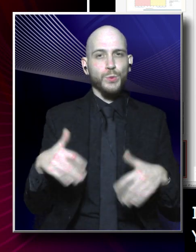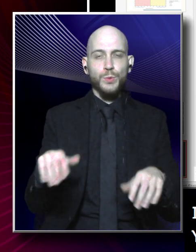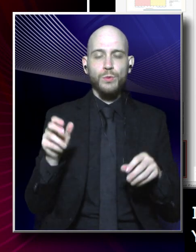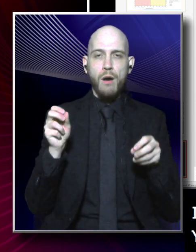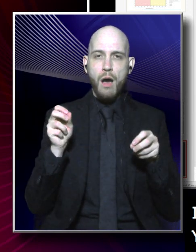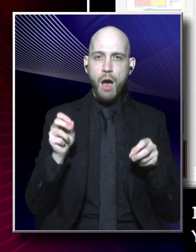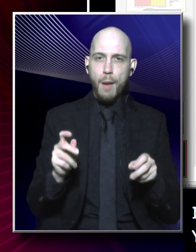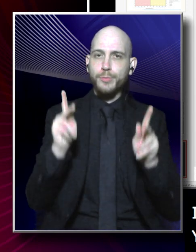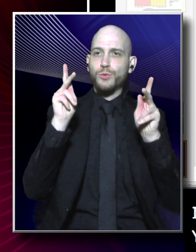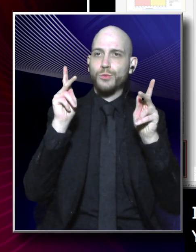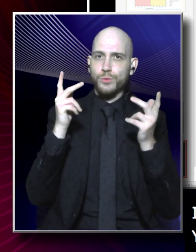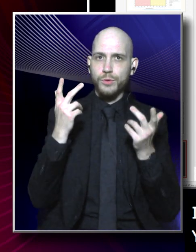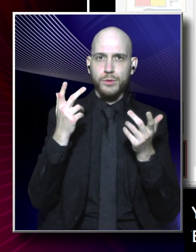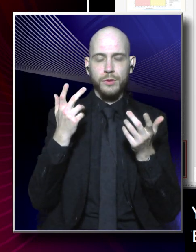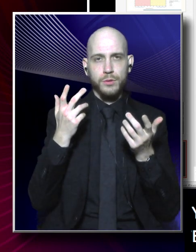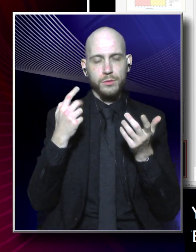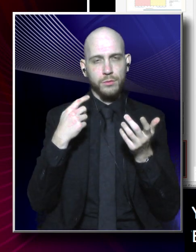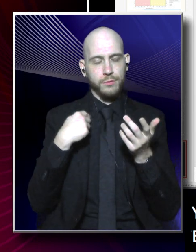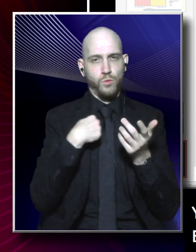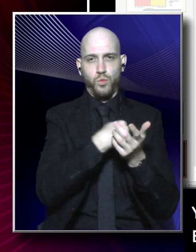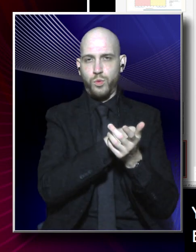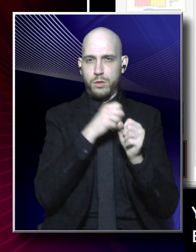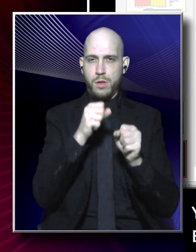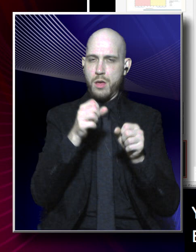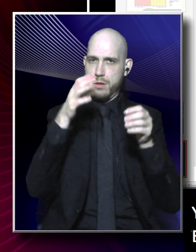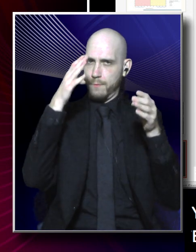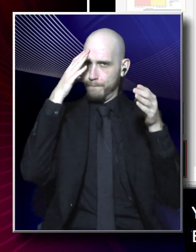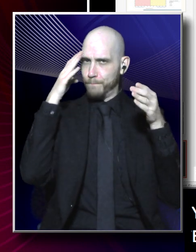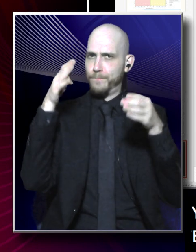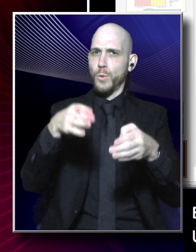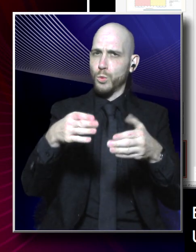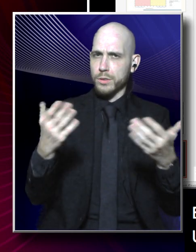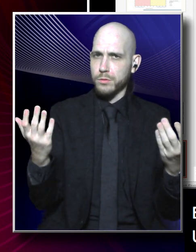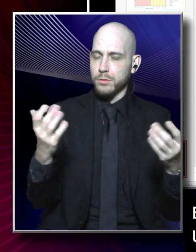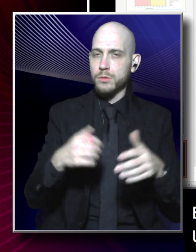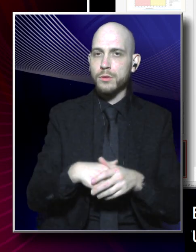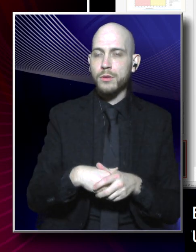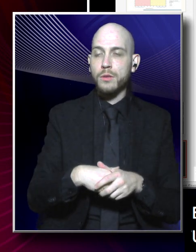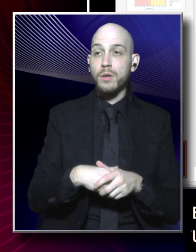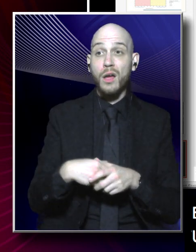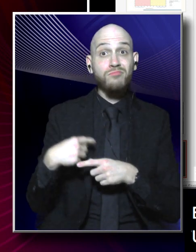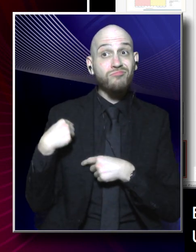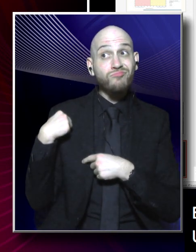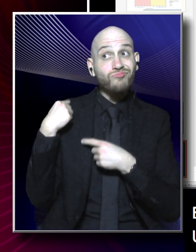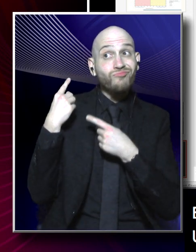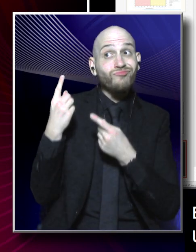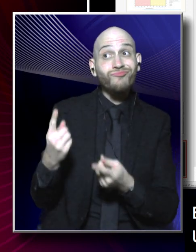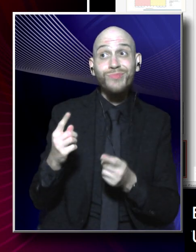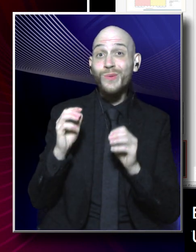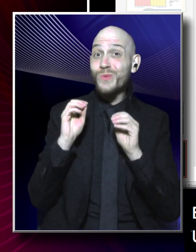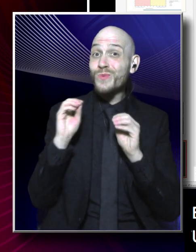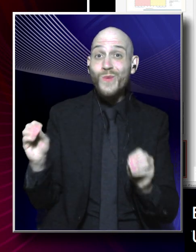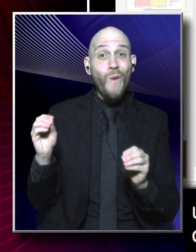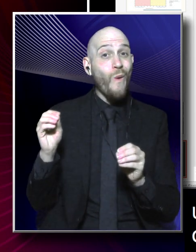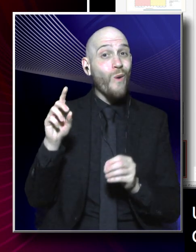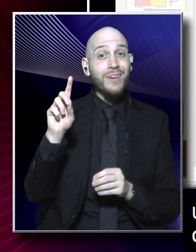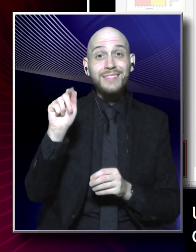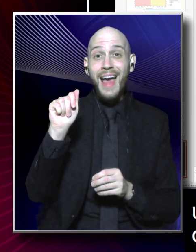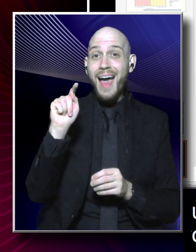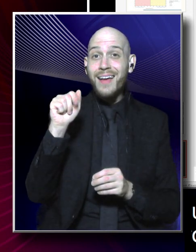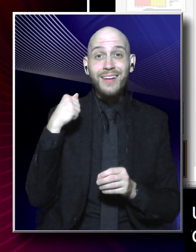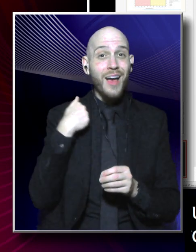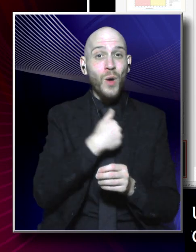us to focus in. We had not previously been collecting any benchmark data. That is one